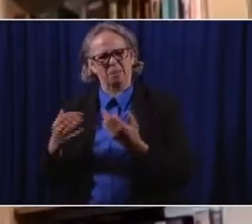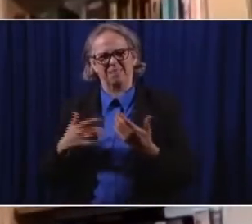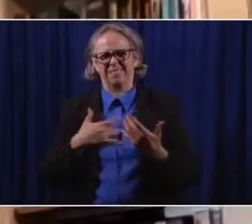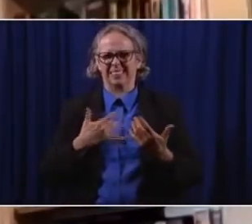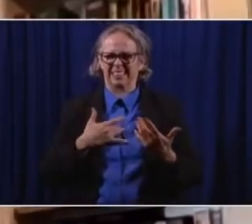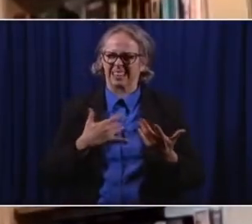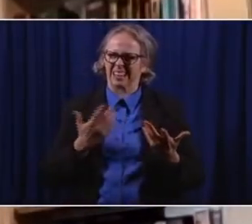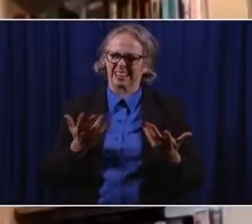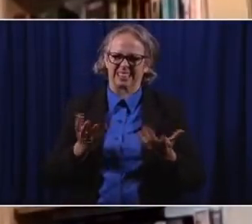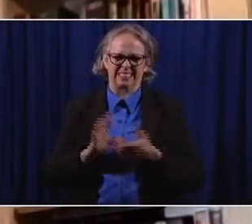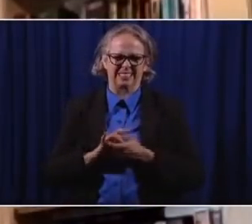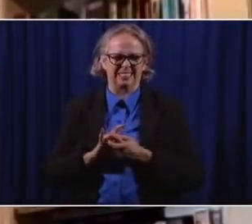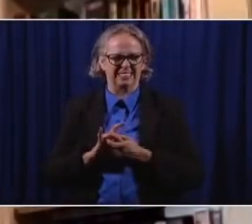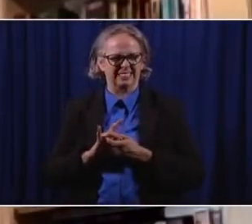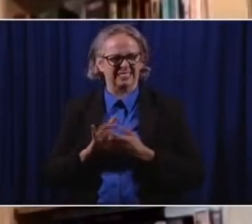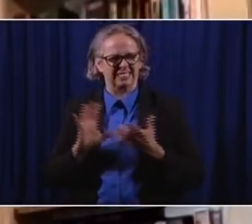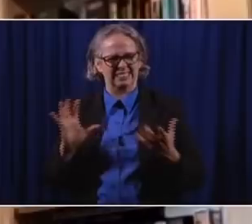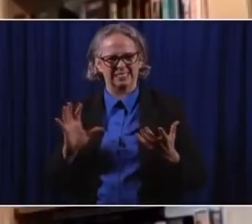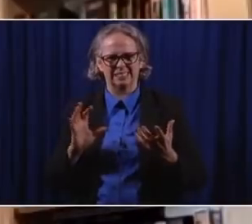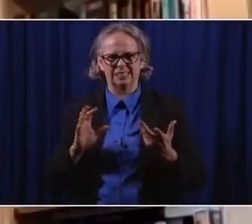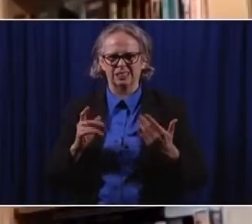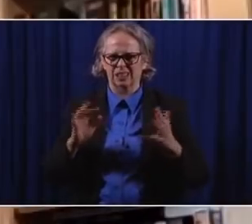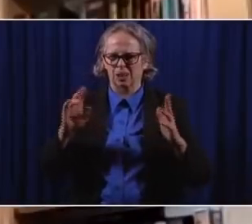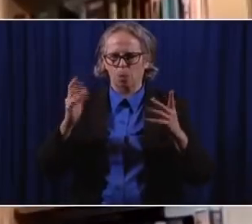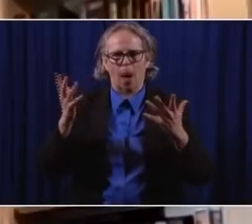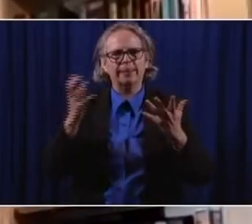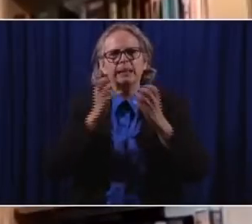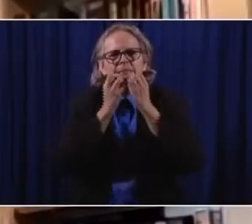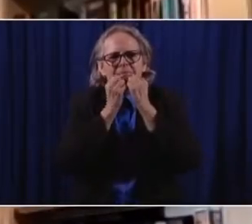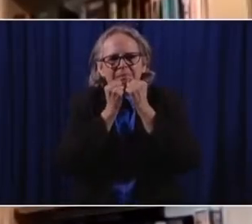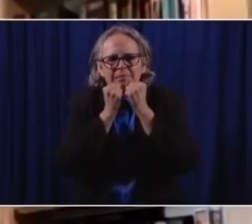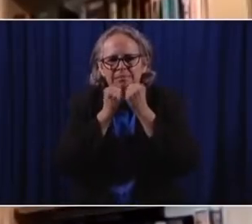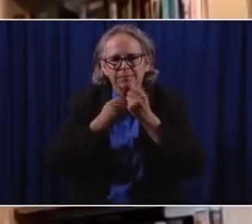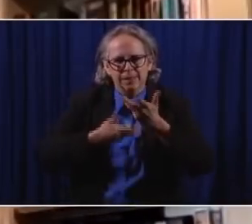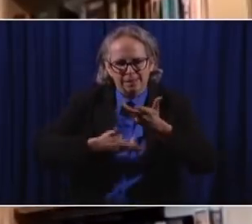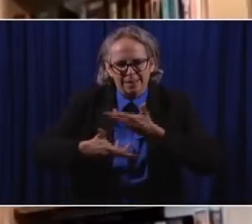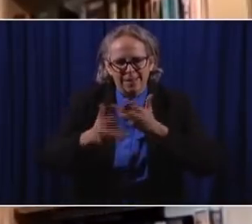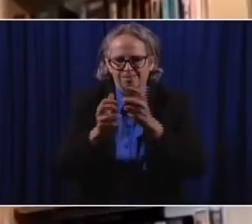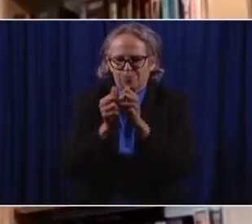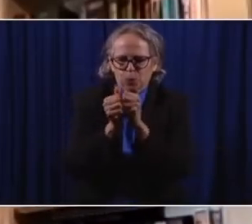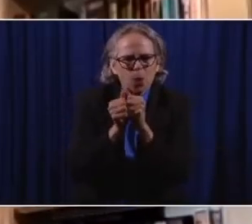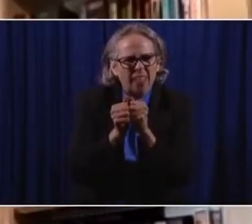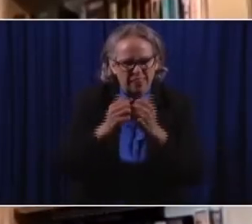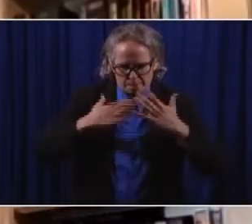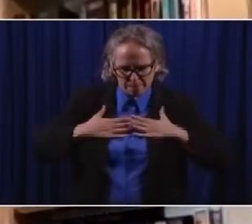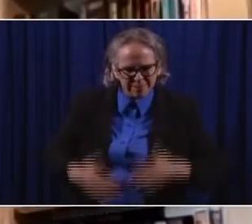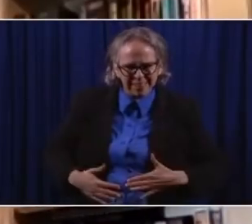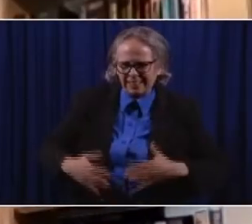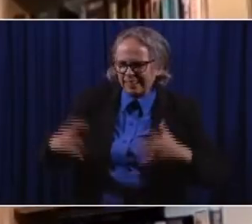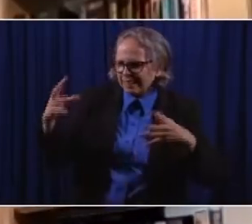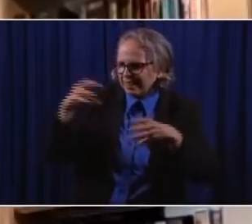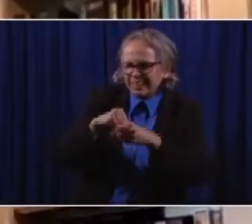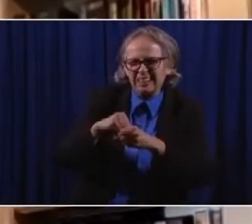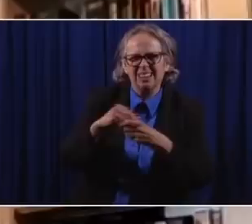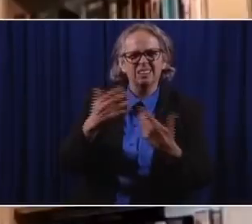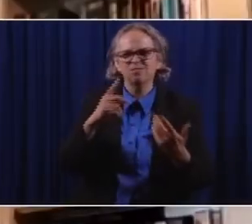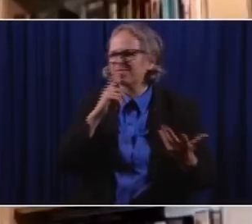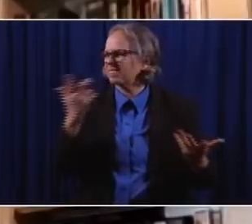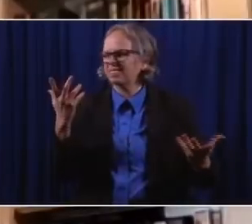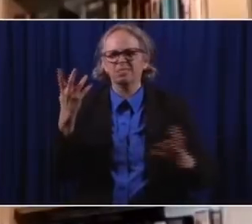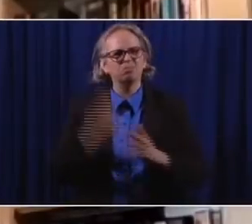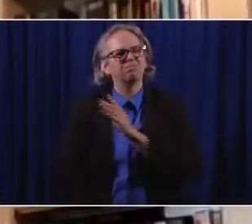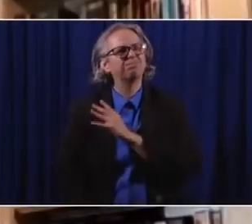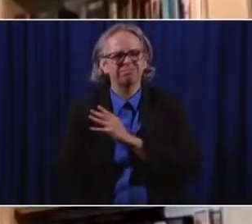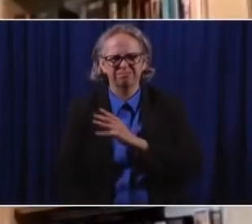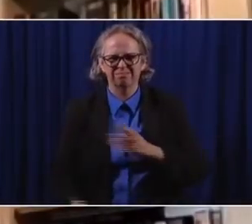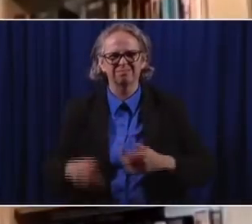intimacy, of being together matters so very much. And so this is just that next natural step. I think all